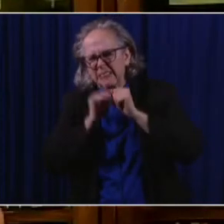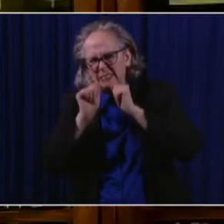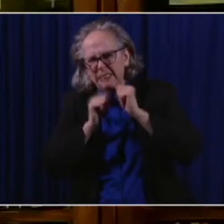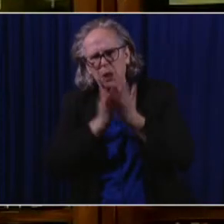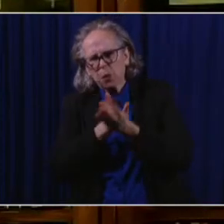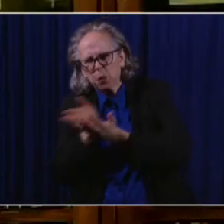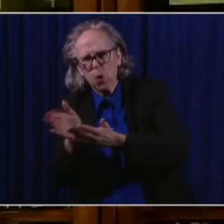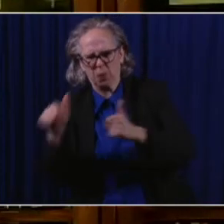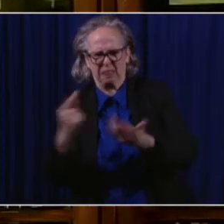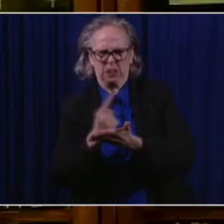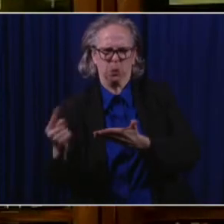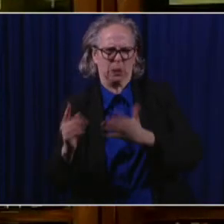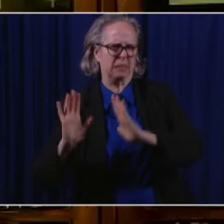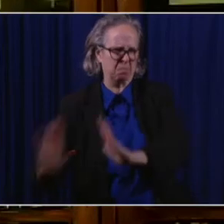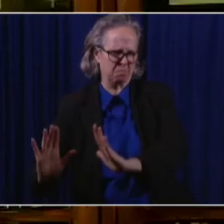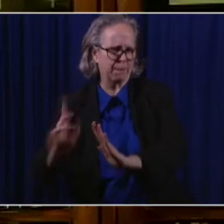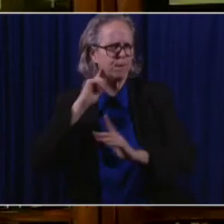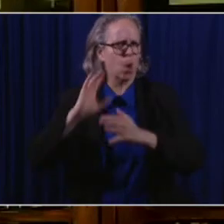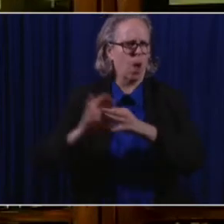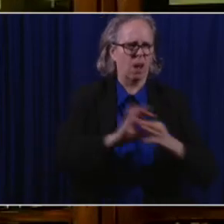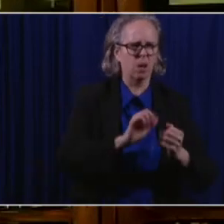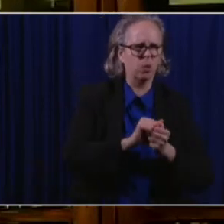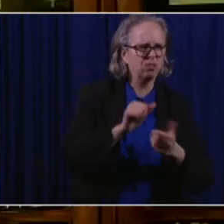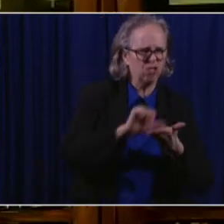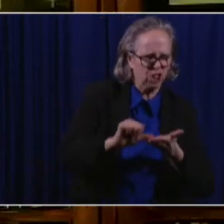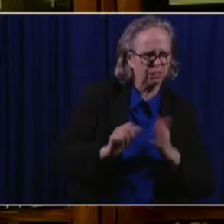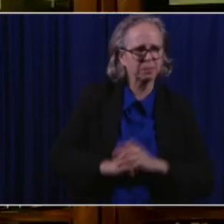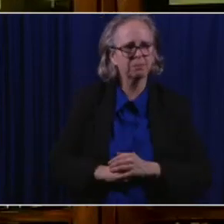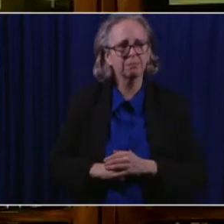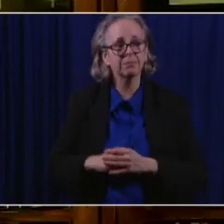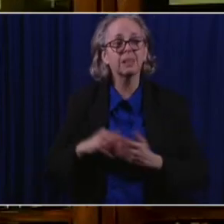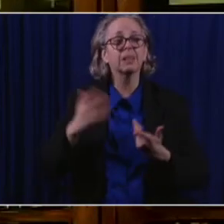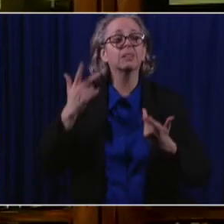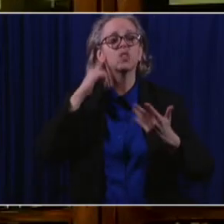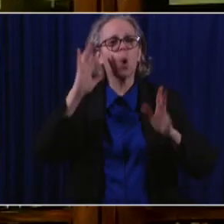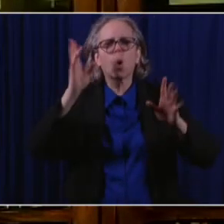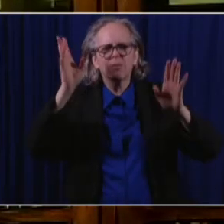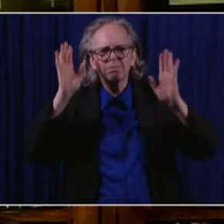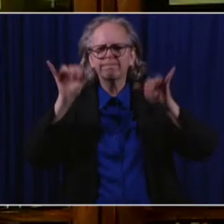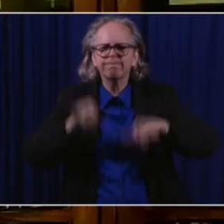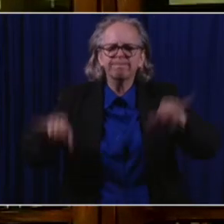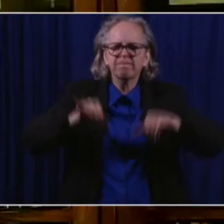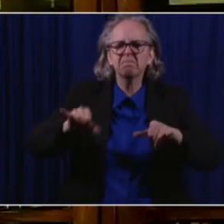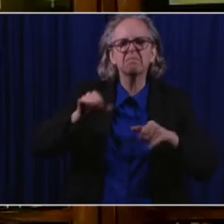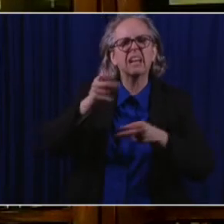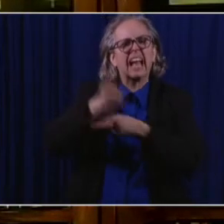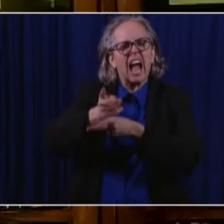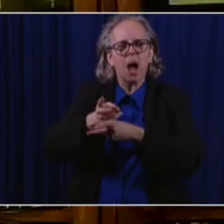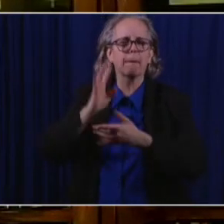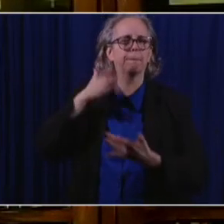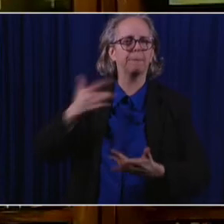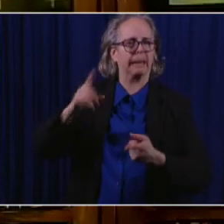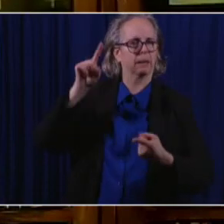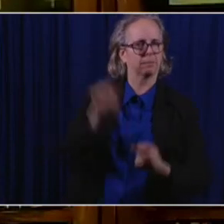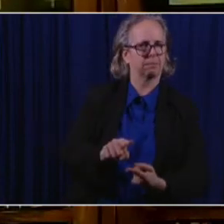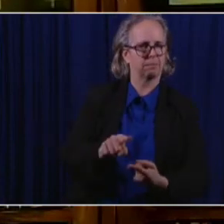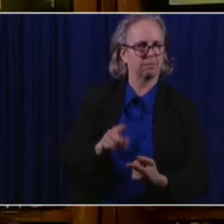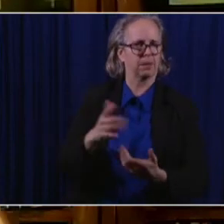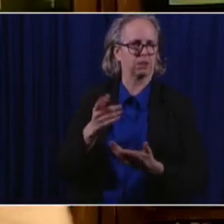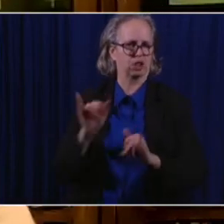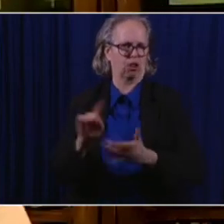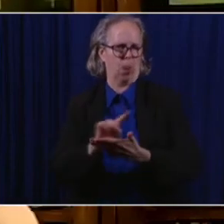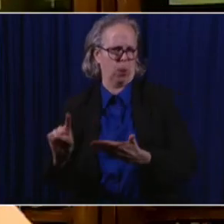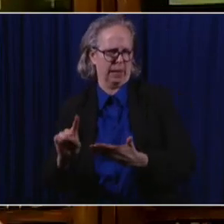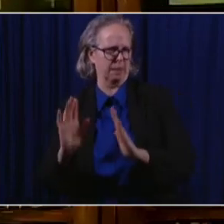because demand will be down a little bit for routine care. But I think moving into next week, you'll see more and more hospitals making that tough